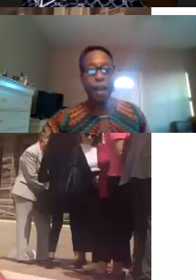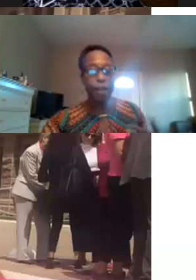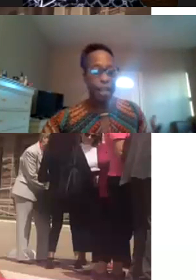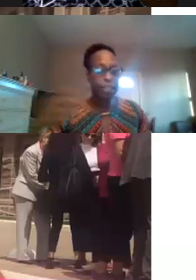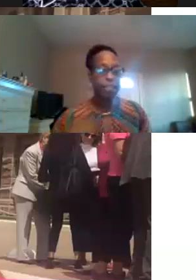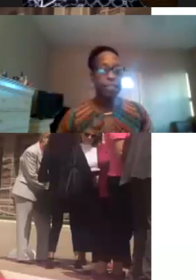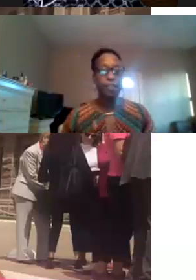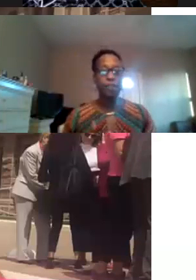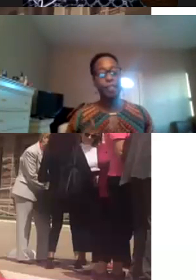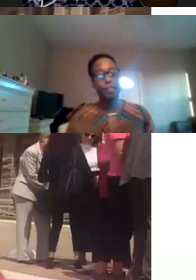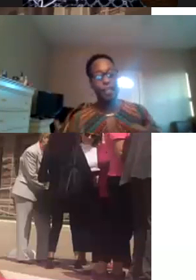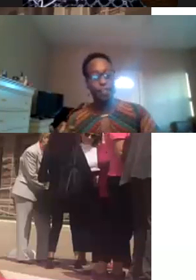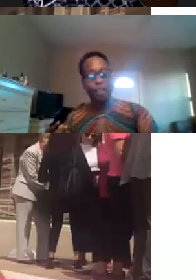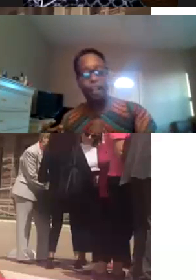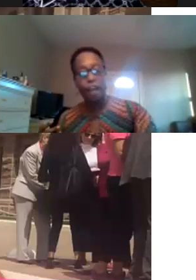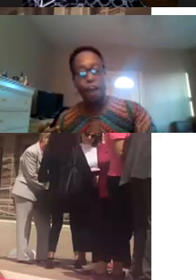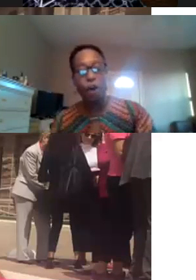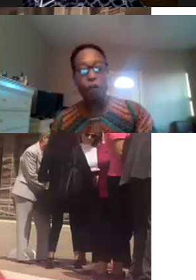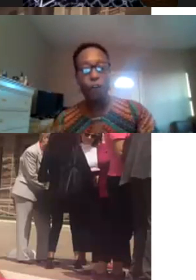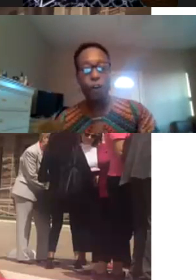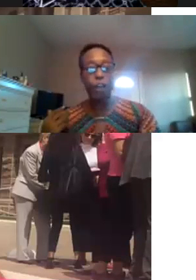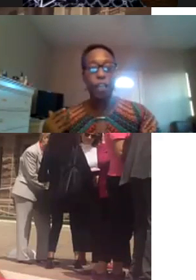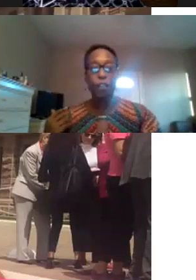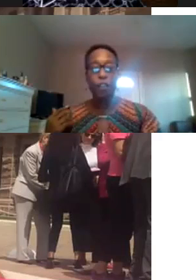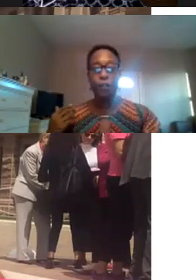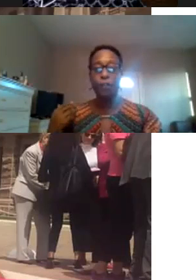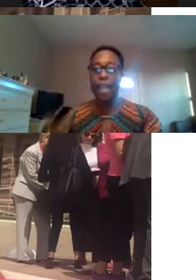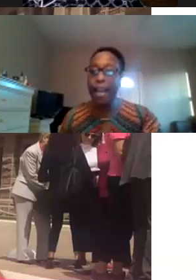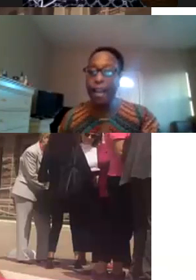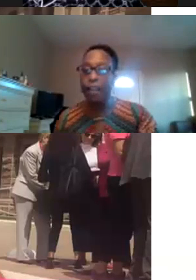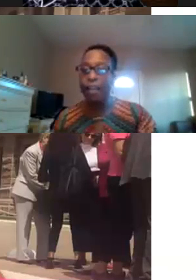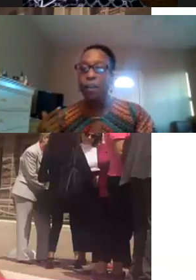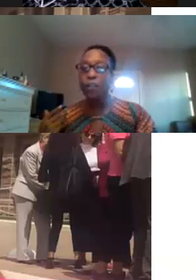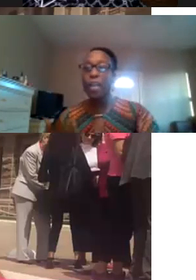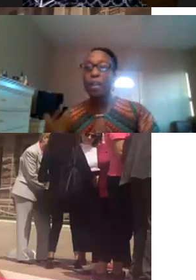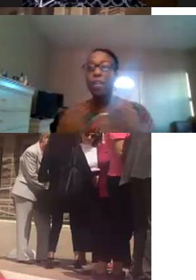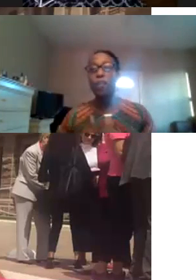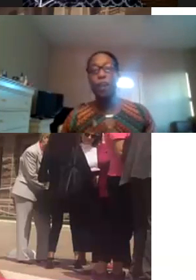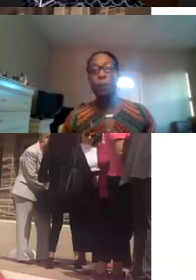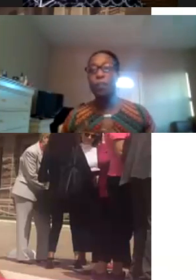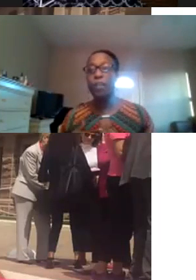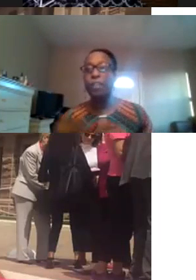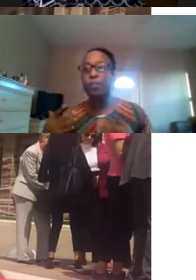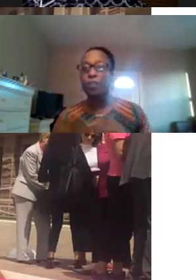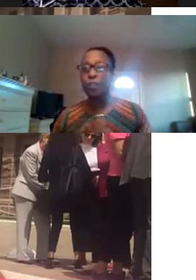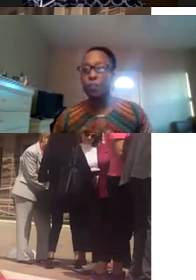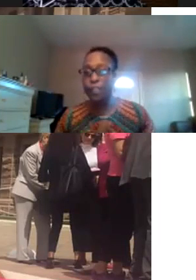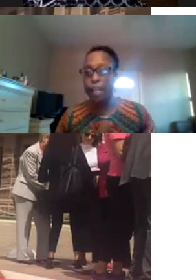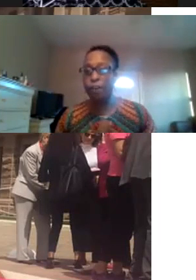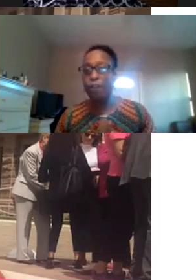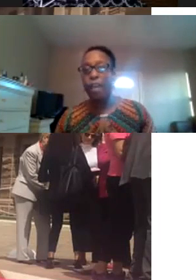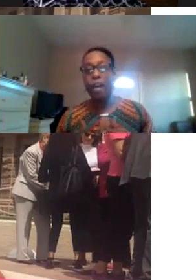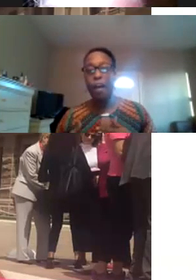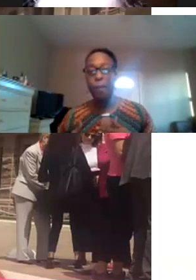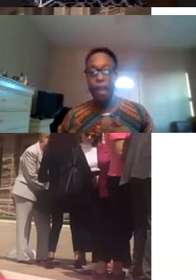And now we're gonna actually shift the discussion over to Tana. So Tana, I'm gonna give you an opportunity to introduce